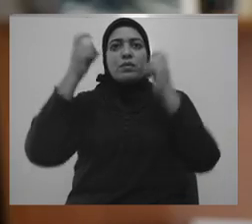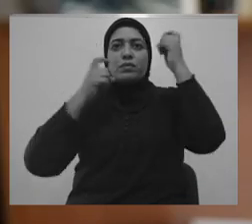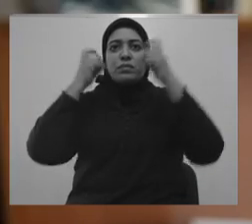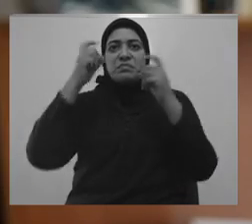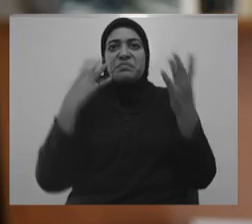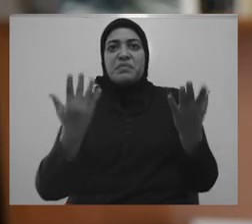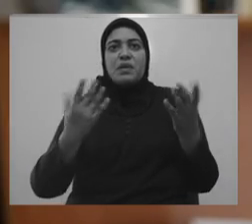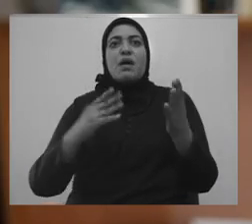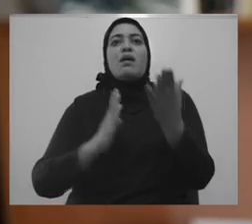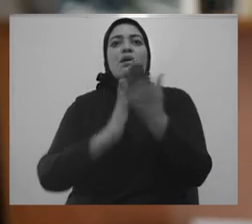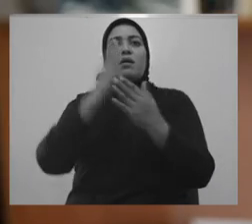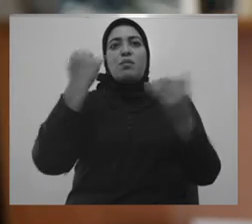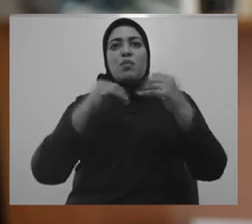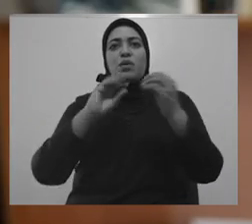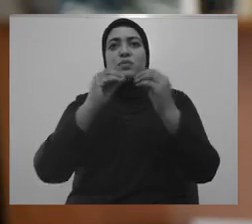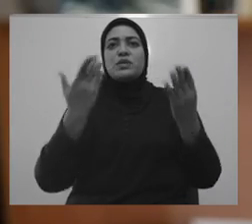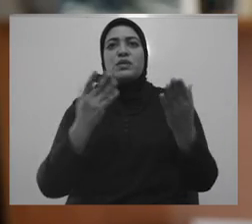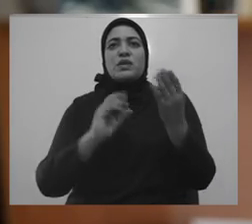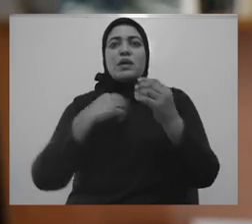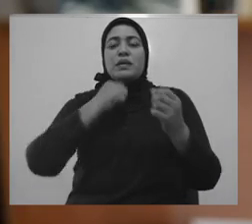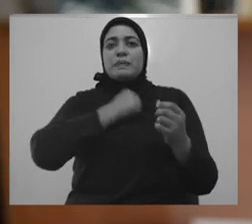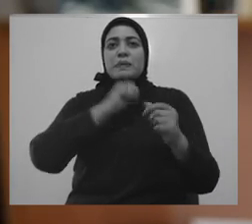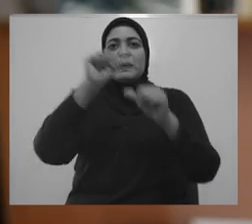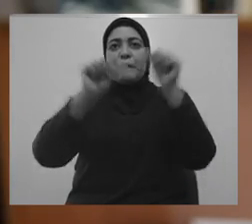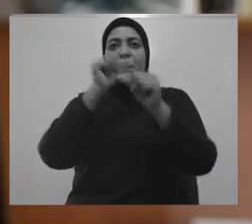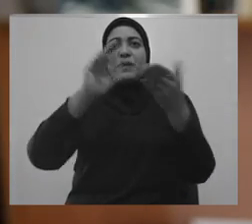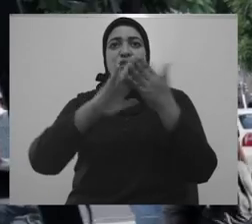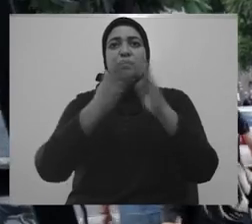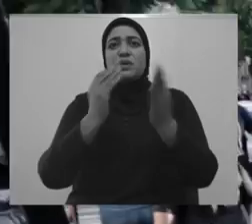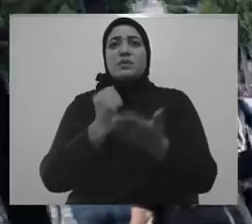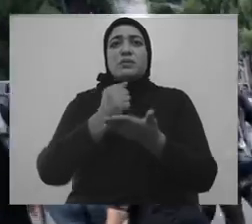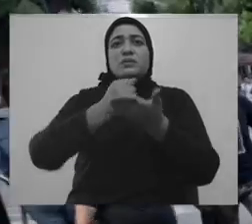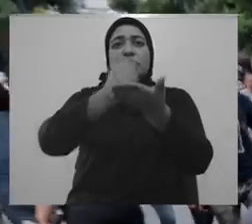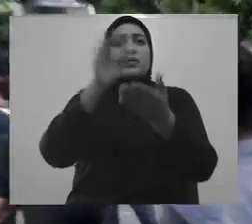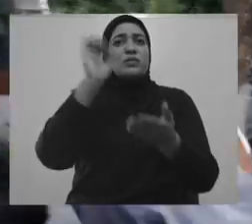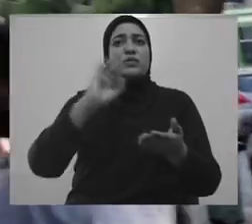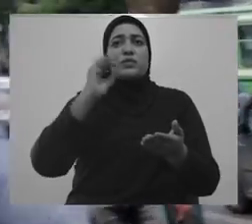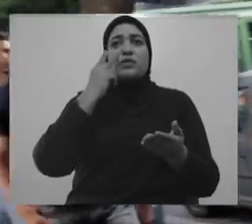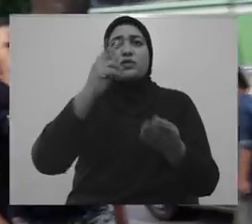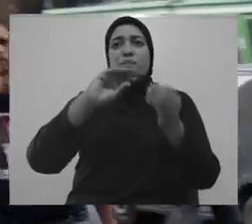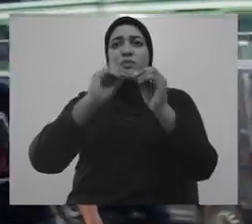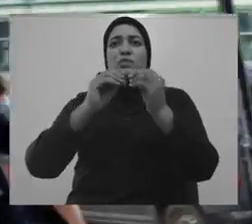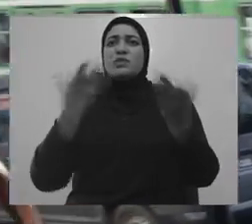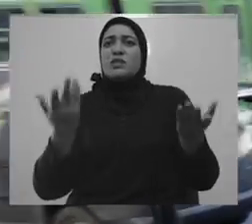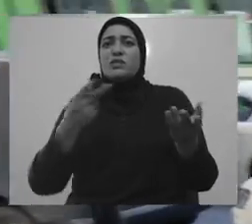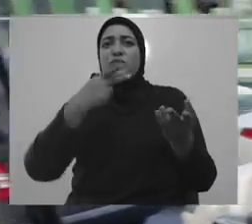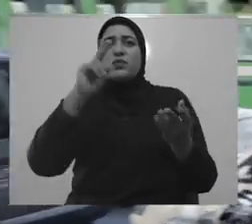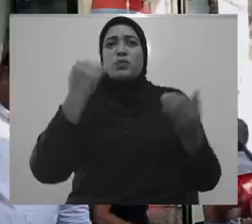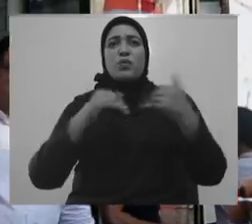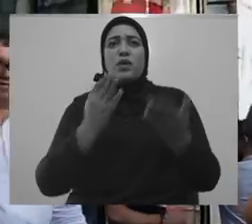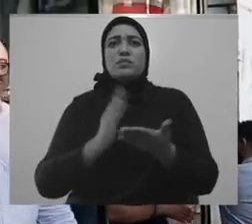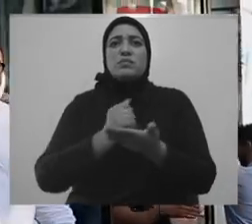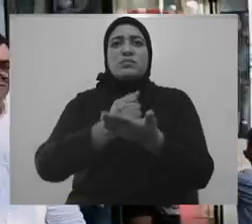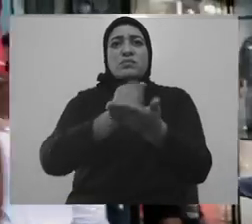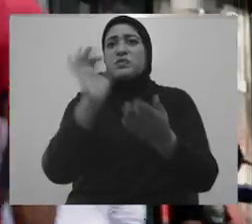This research has been carried out by disabled people, according to IRPI method. The researchers questioned other disabled people,